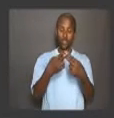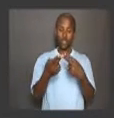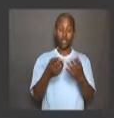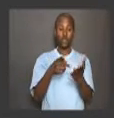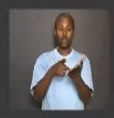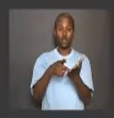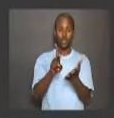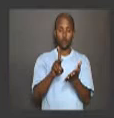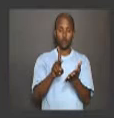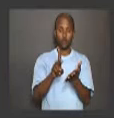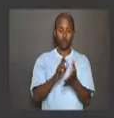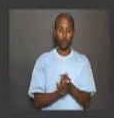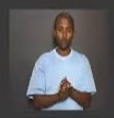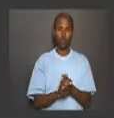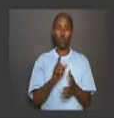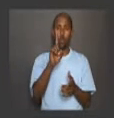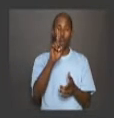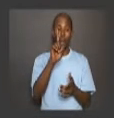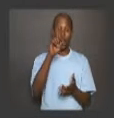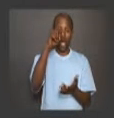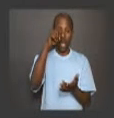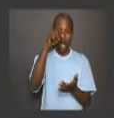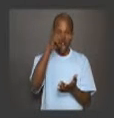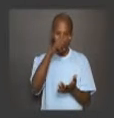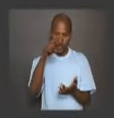those hours is